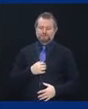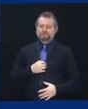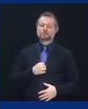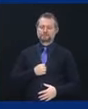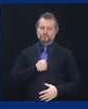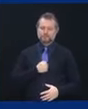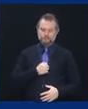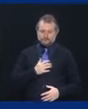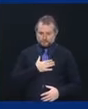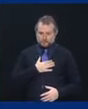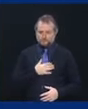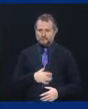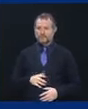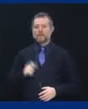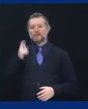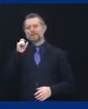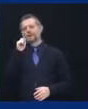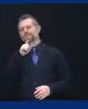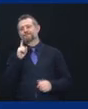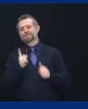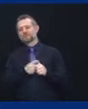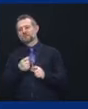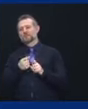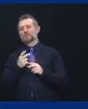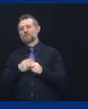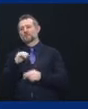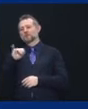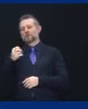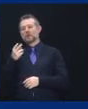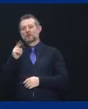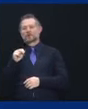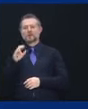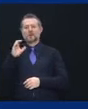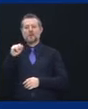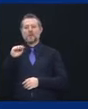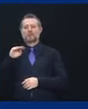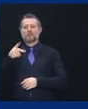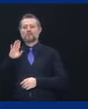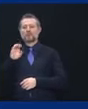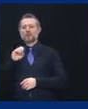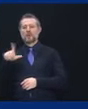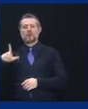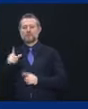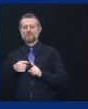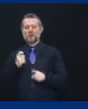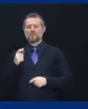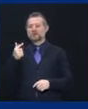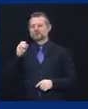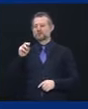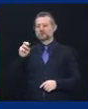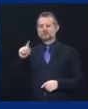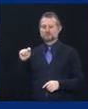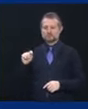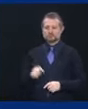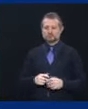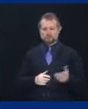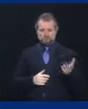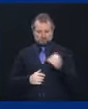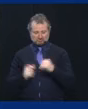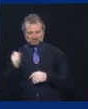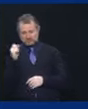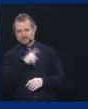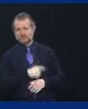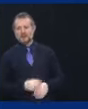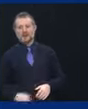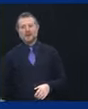Governor, your first question comes from John Campbell of Gannett. John, your line is now open. Please unmute your microphone. Hi,